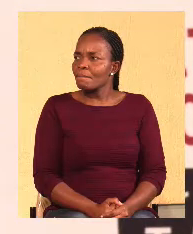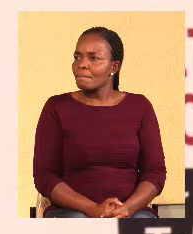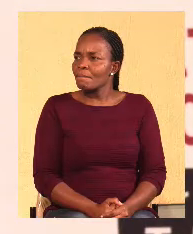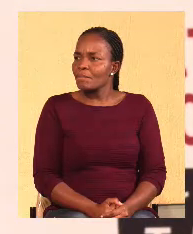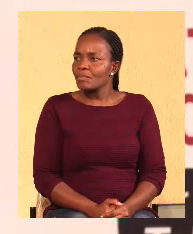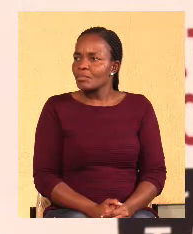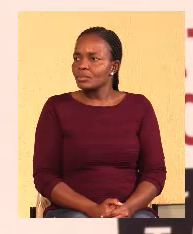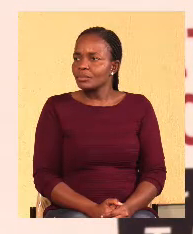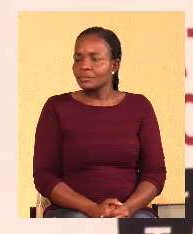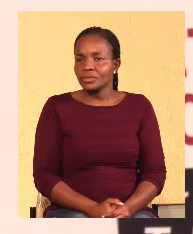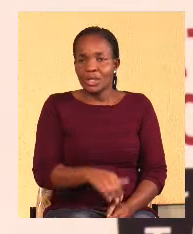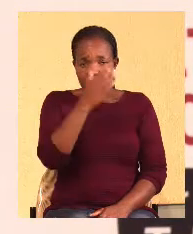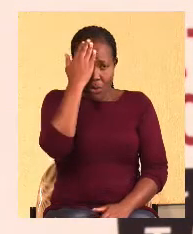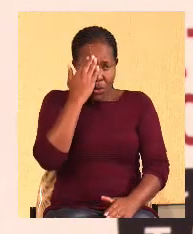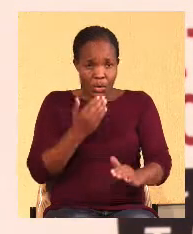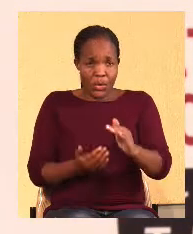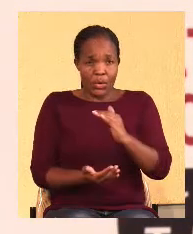Good morning.